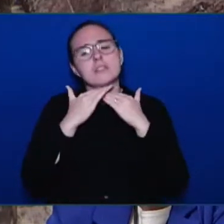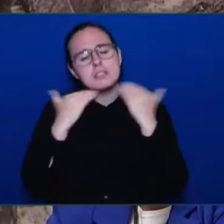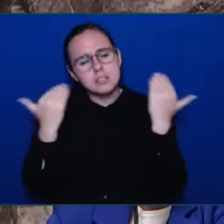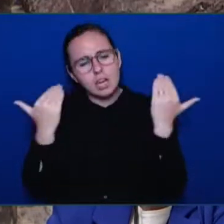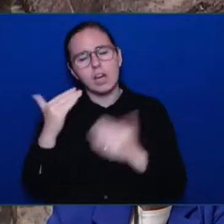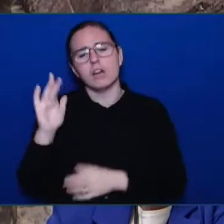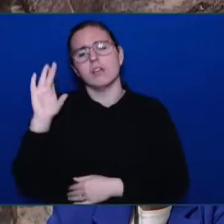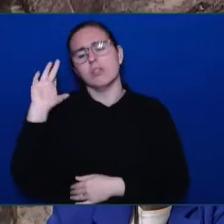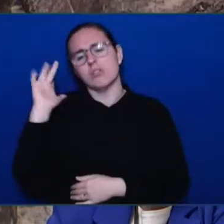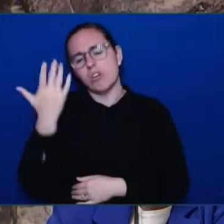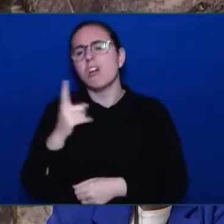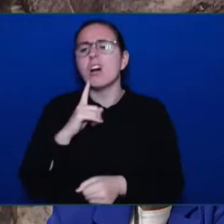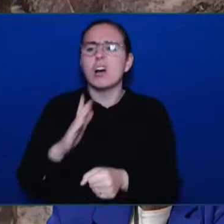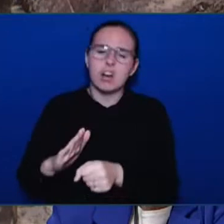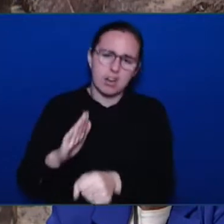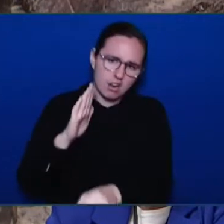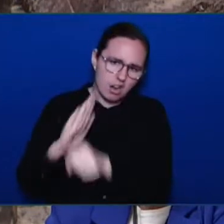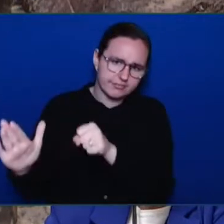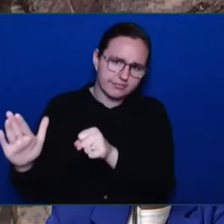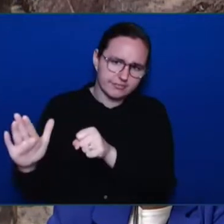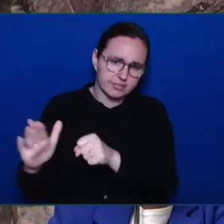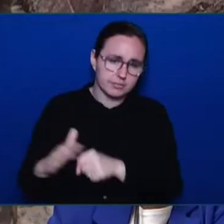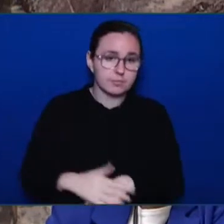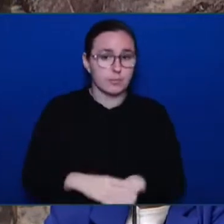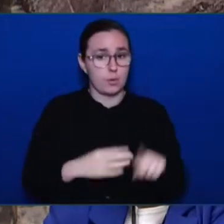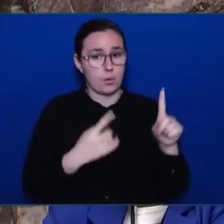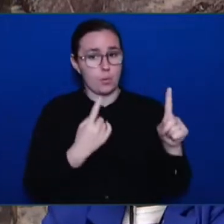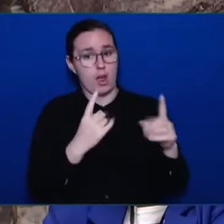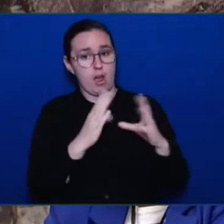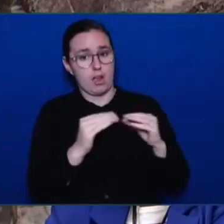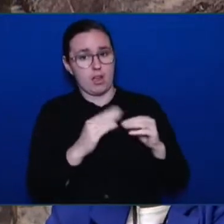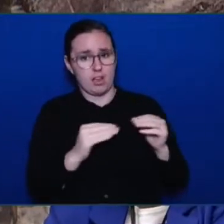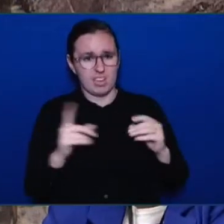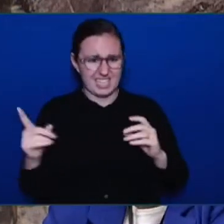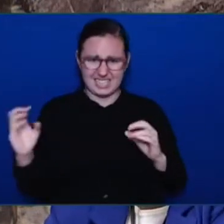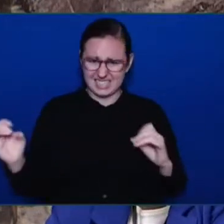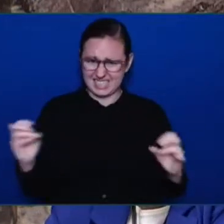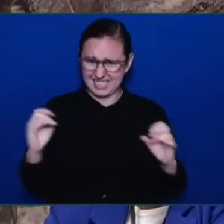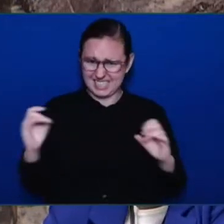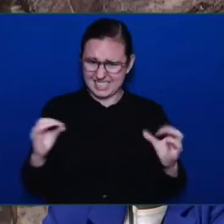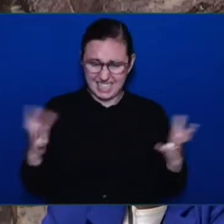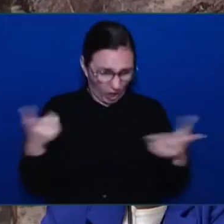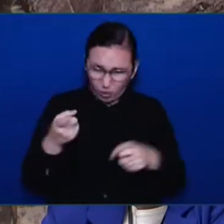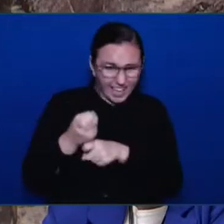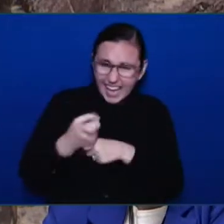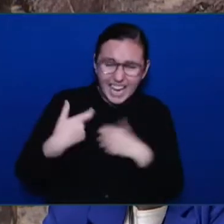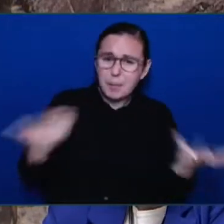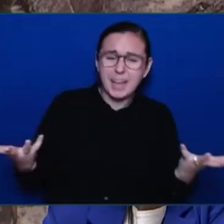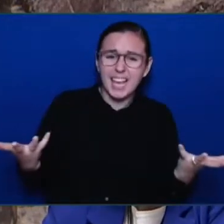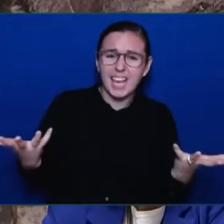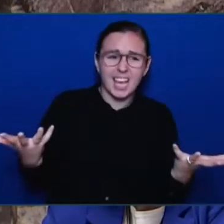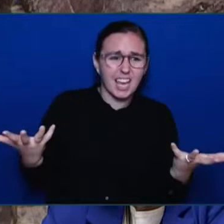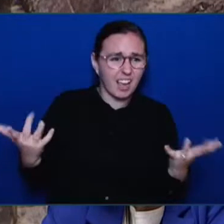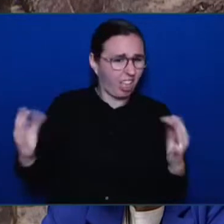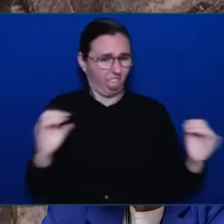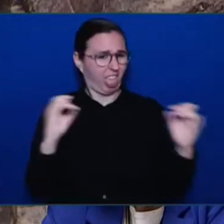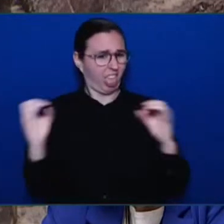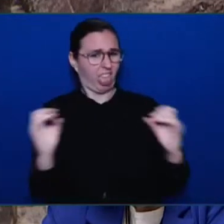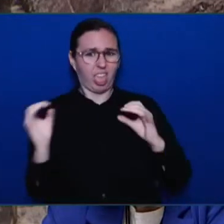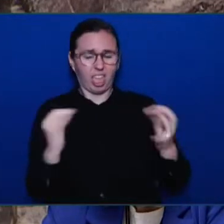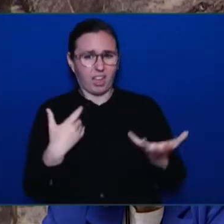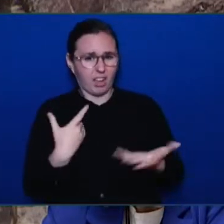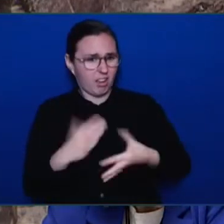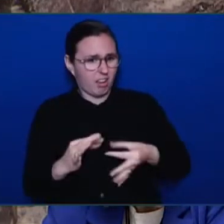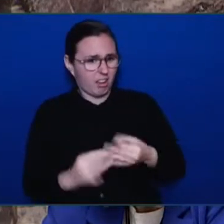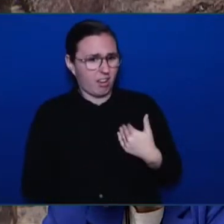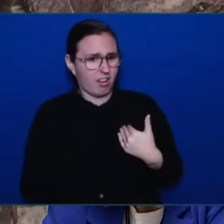Are you kidding me? Mr. Speaker? We'll get the question. Continue, please. Here's what Jerry